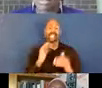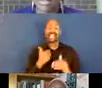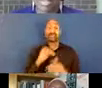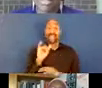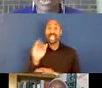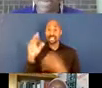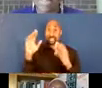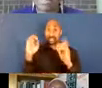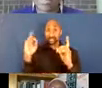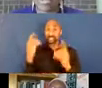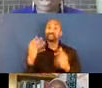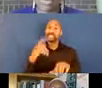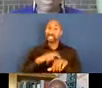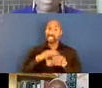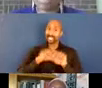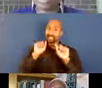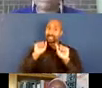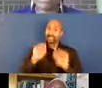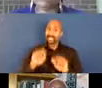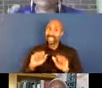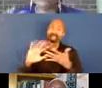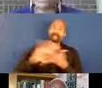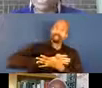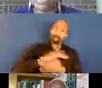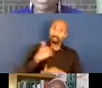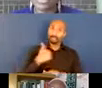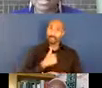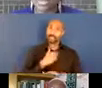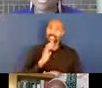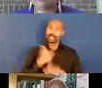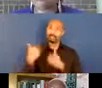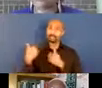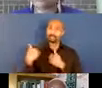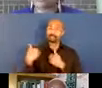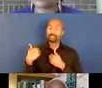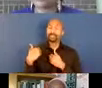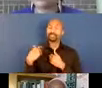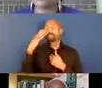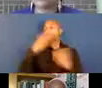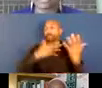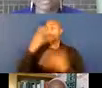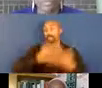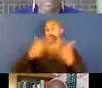inattention to the rights of those communities marginalized within states and across states?